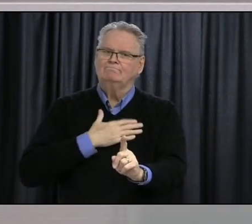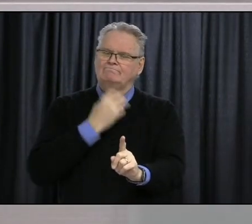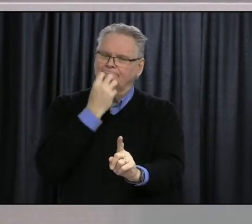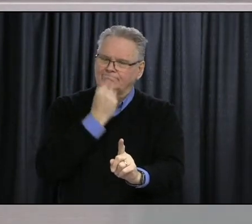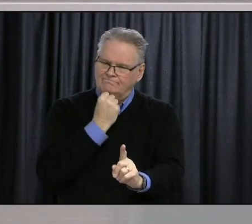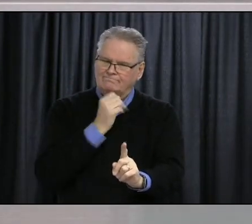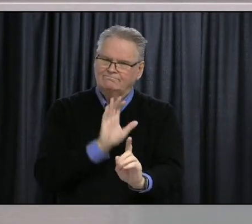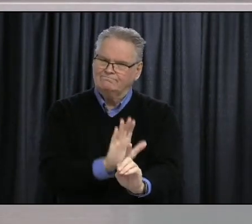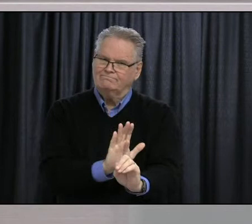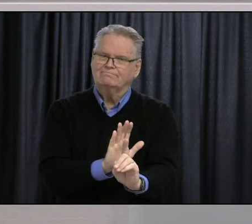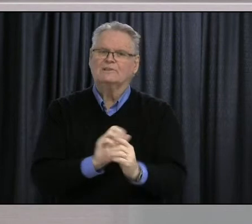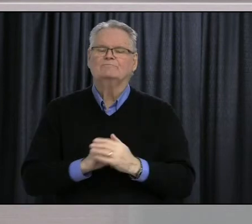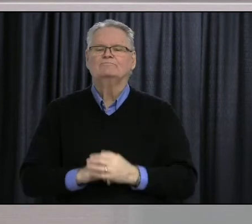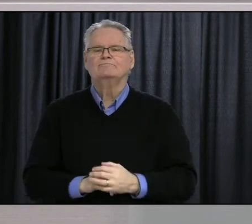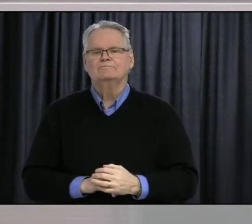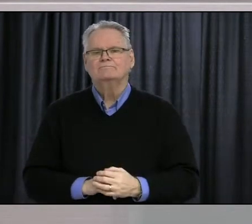questions.